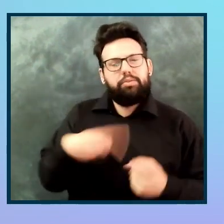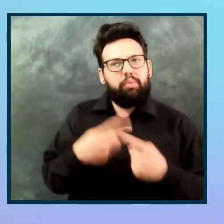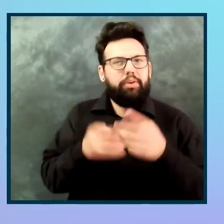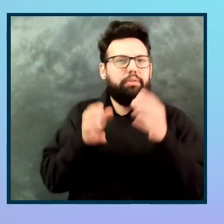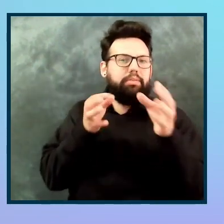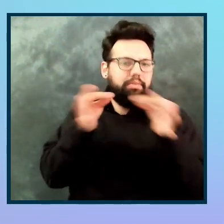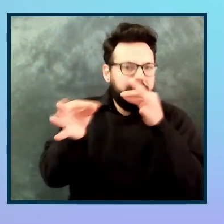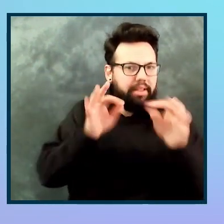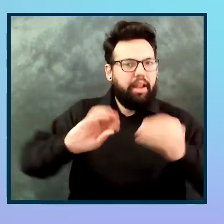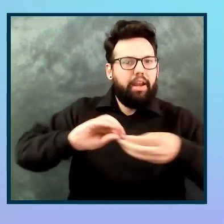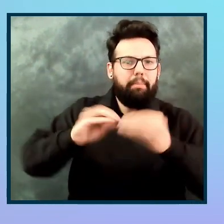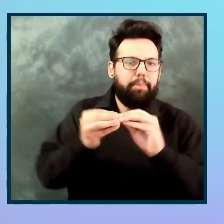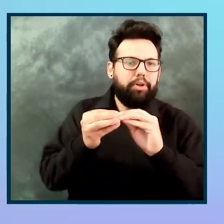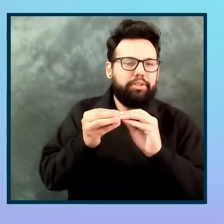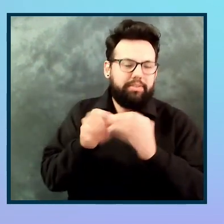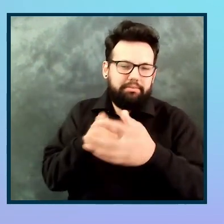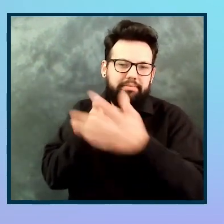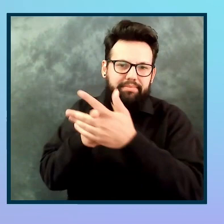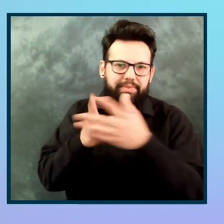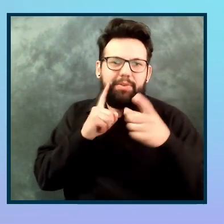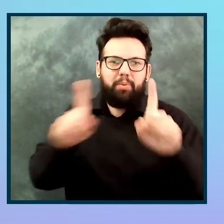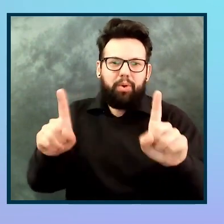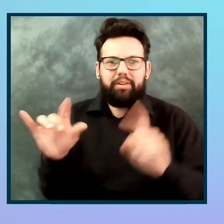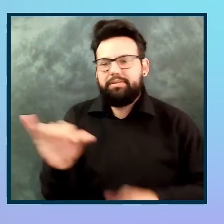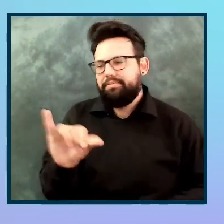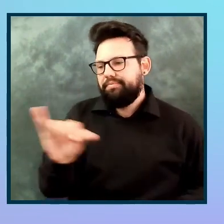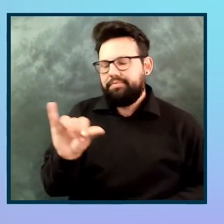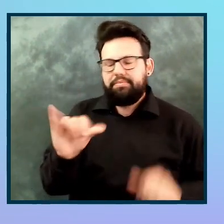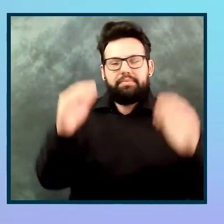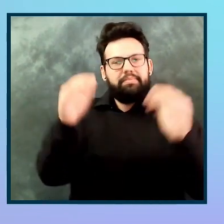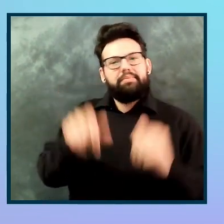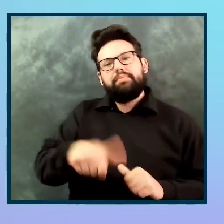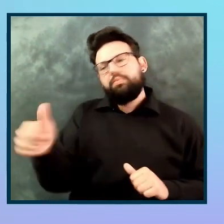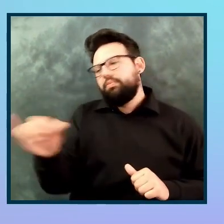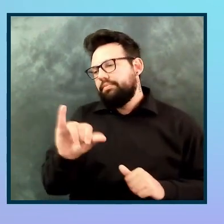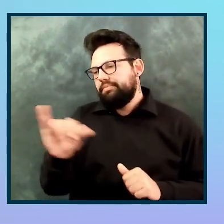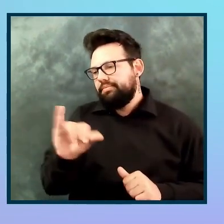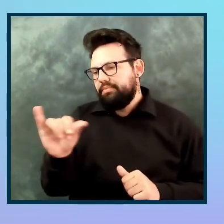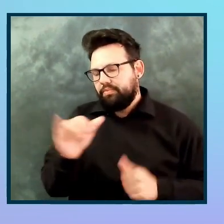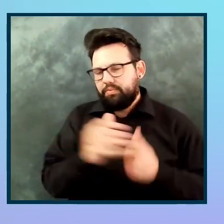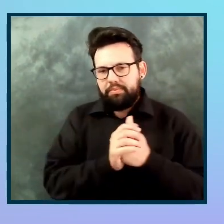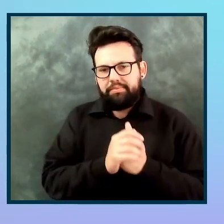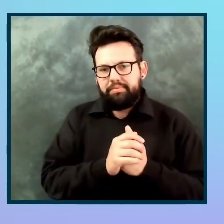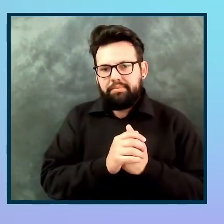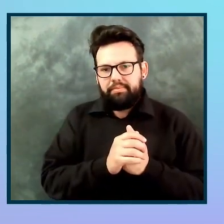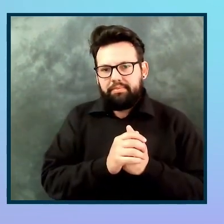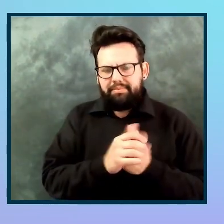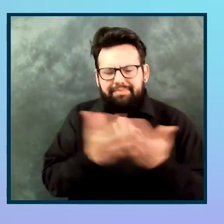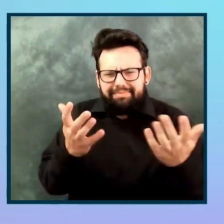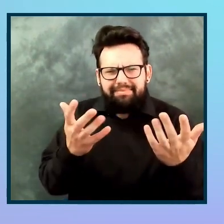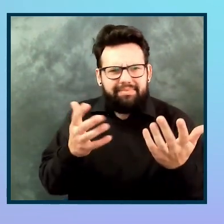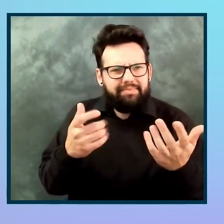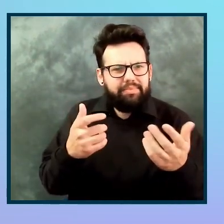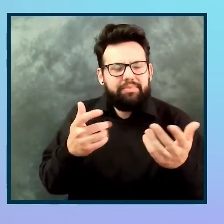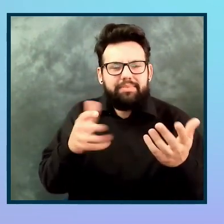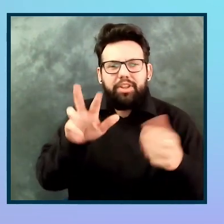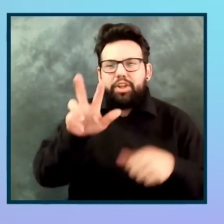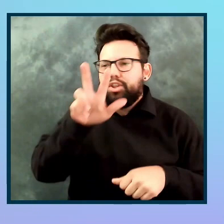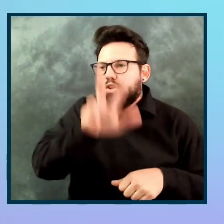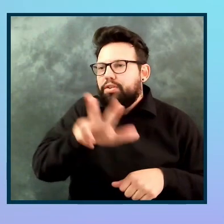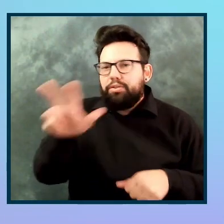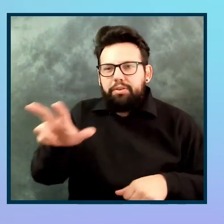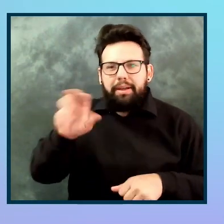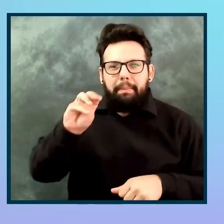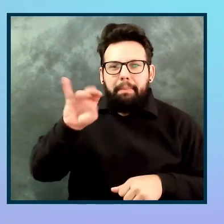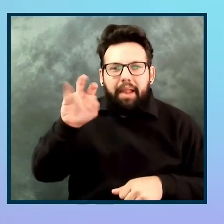tends to work. The other thing we talked about is that the user base, the numbers, like 33 million gamers